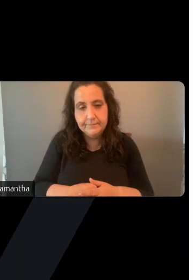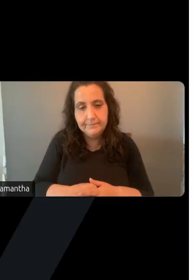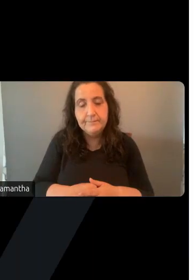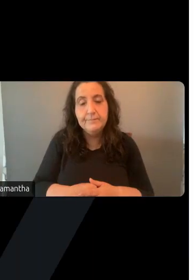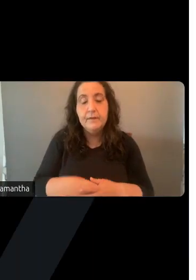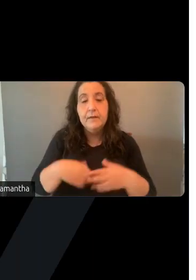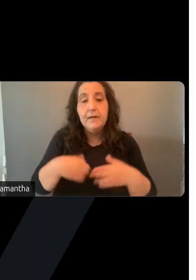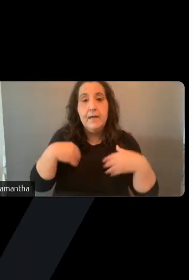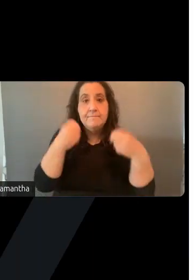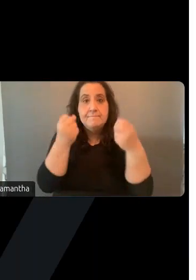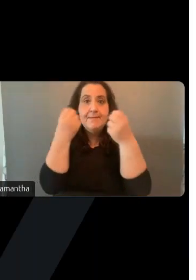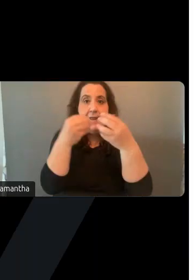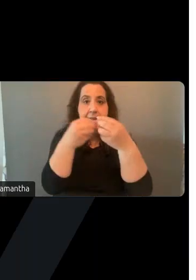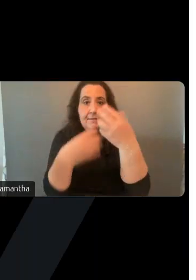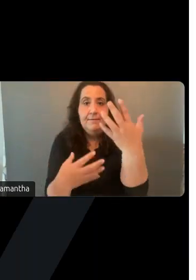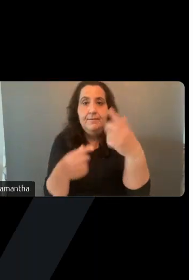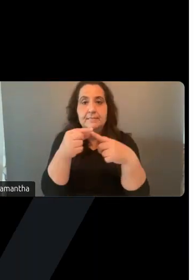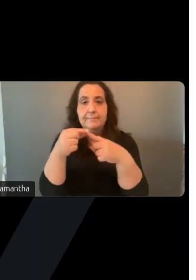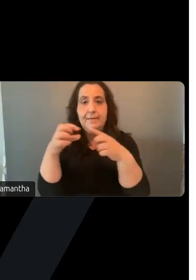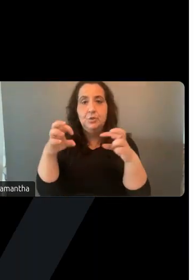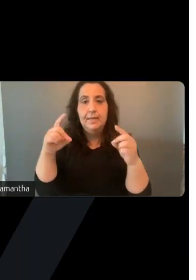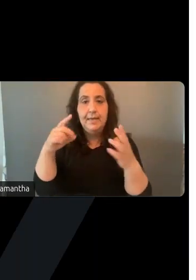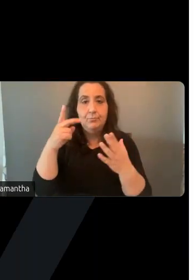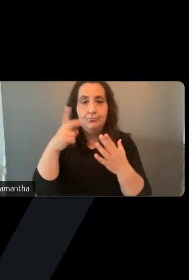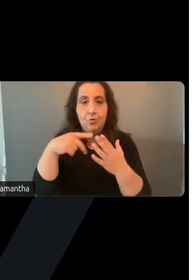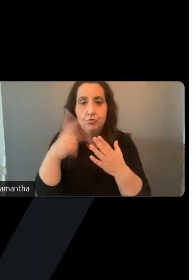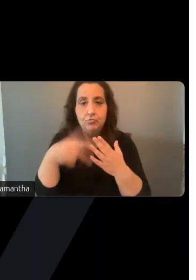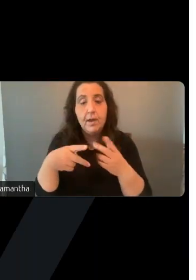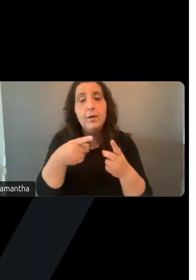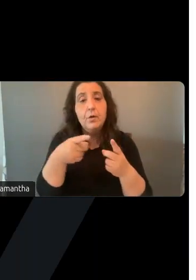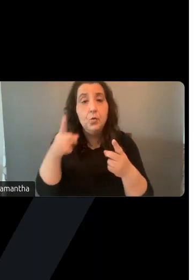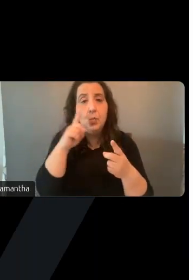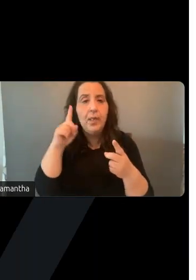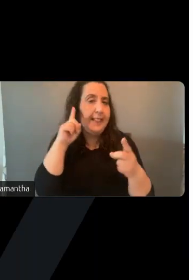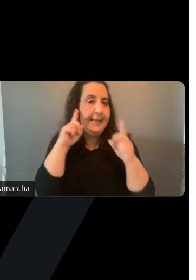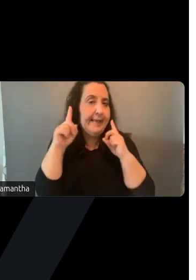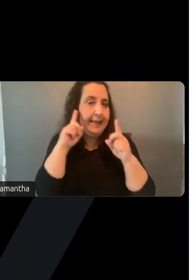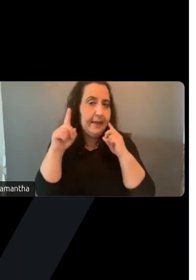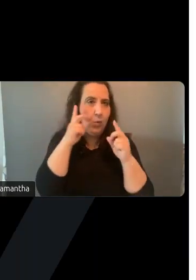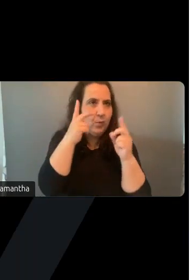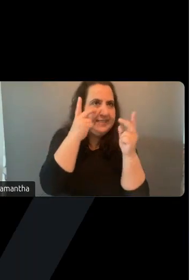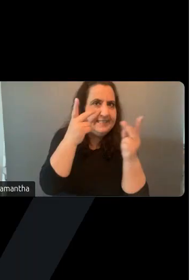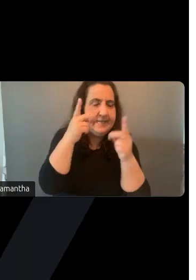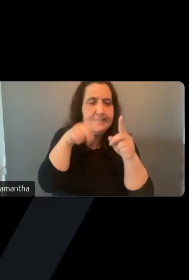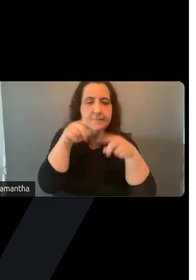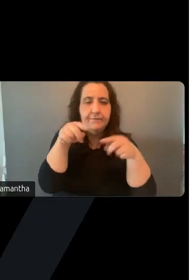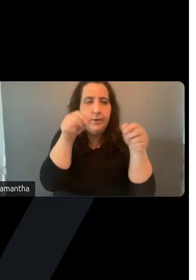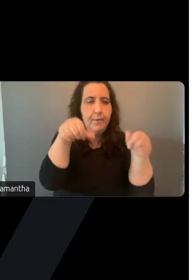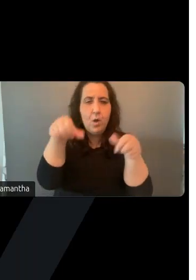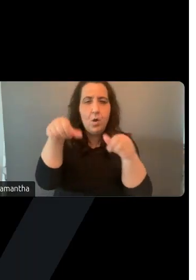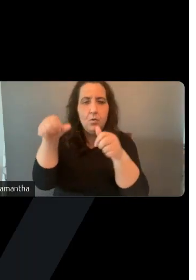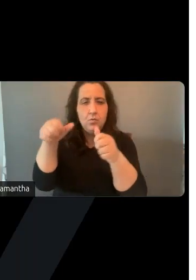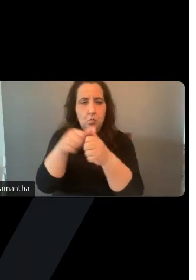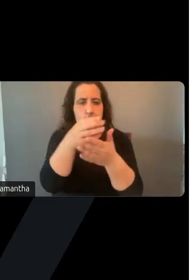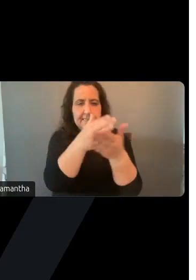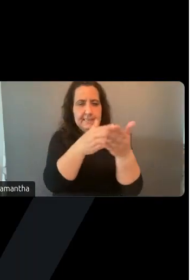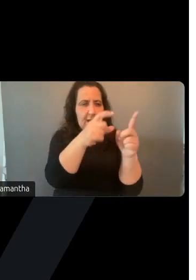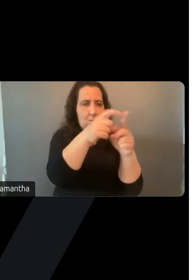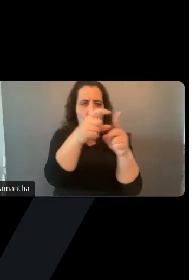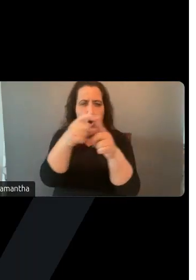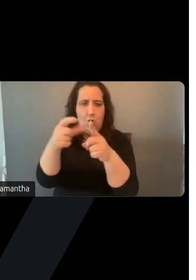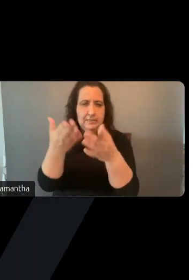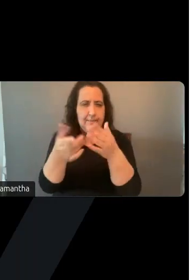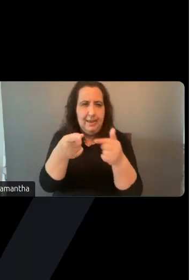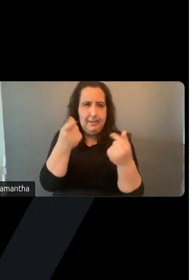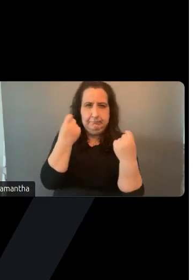So we have lots of special education programs that you will hear about and see different postings with some jargon that you may or may not be familiar